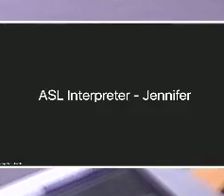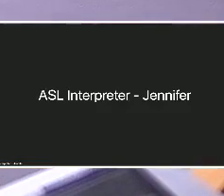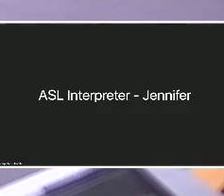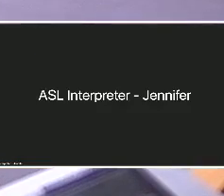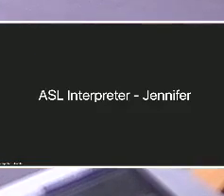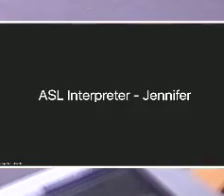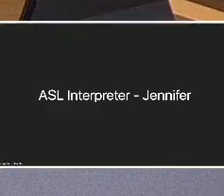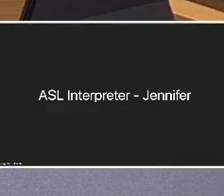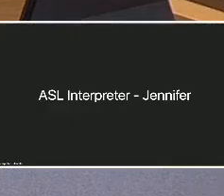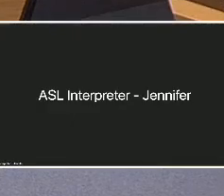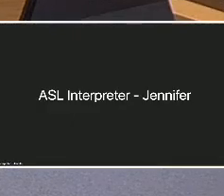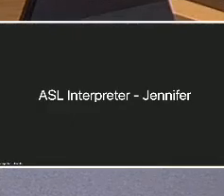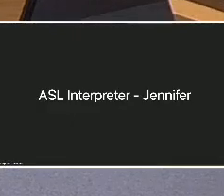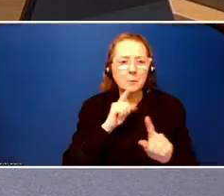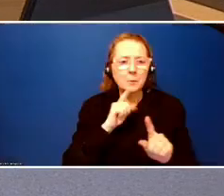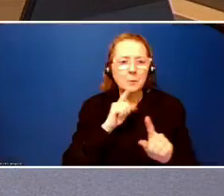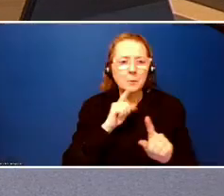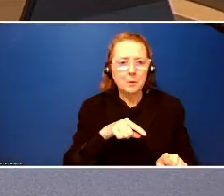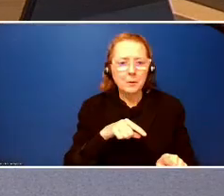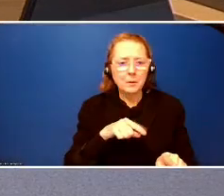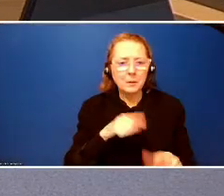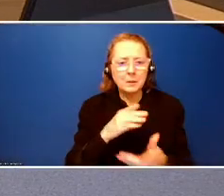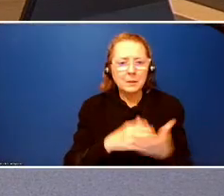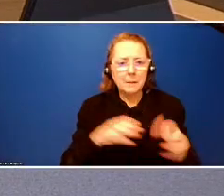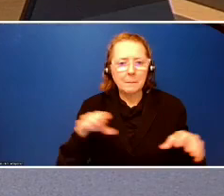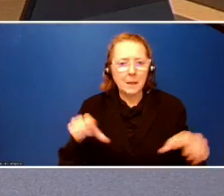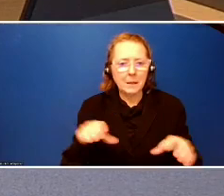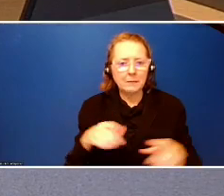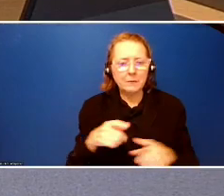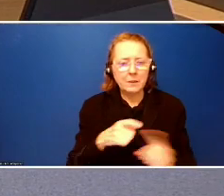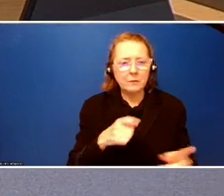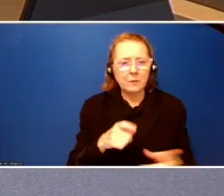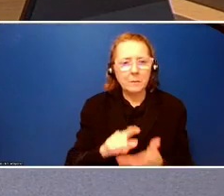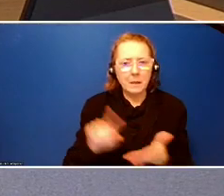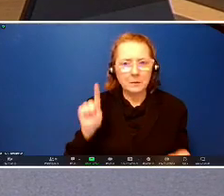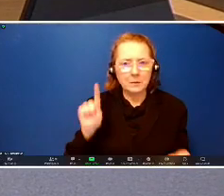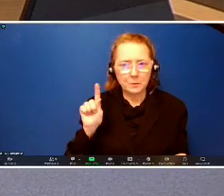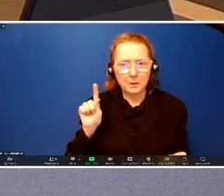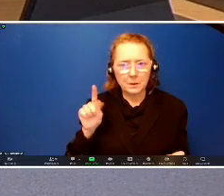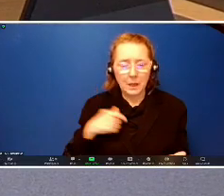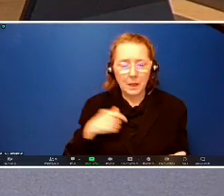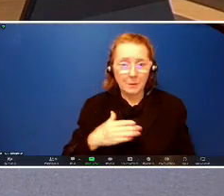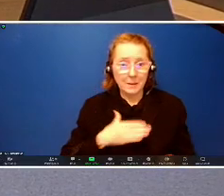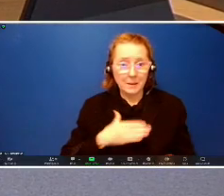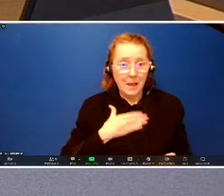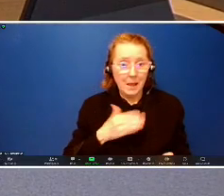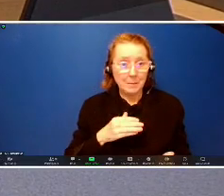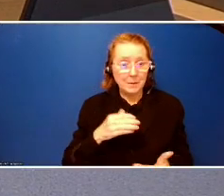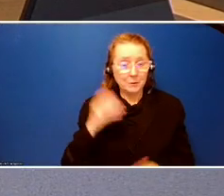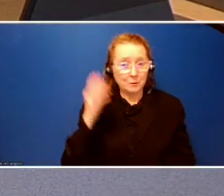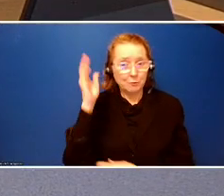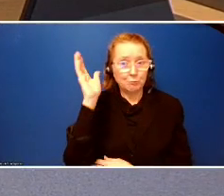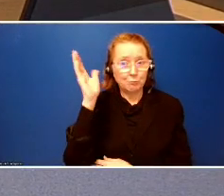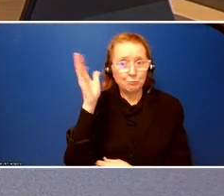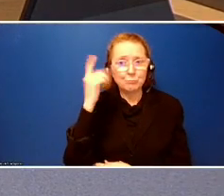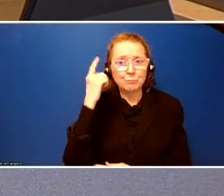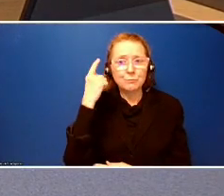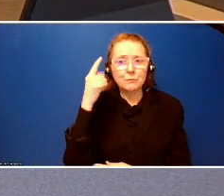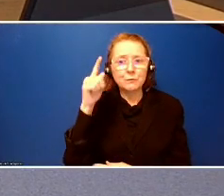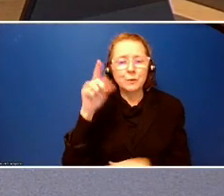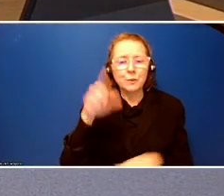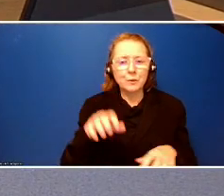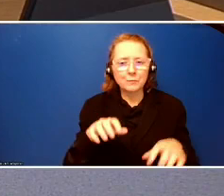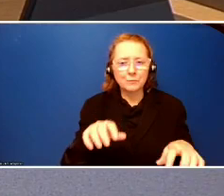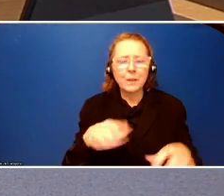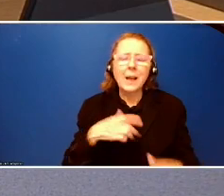I will just report out some activities from last week. I was very pleased to be able to address the local, I was